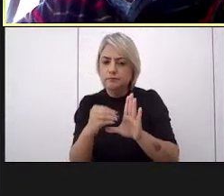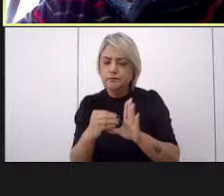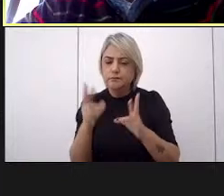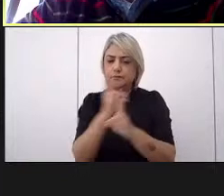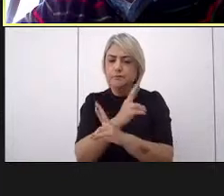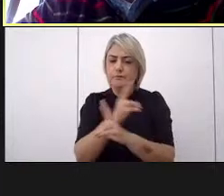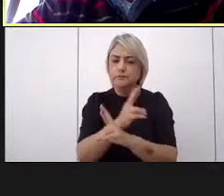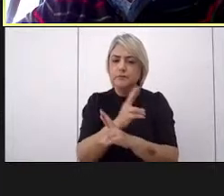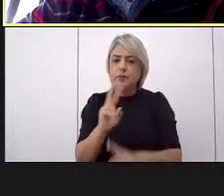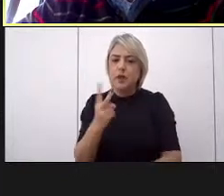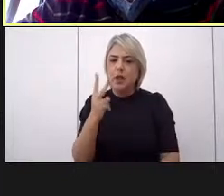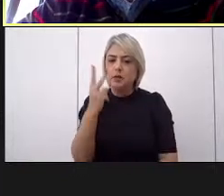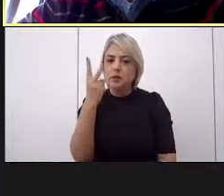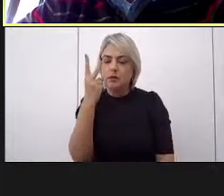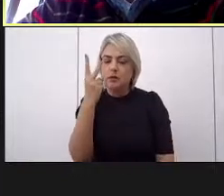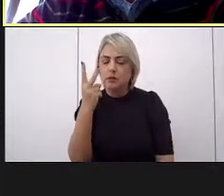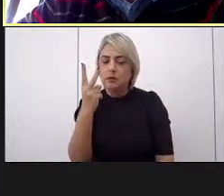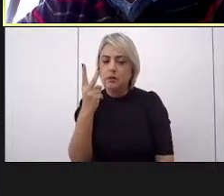promote or protect.